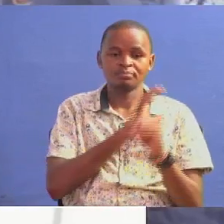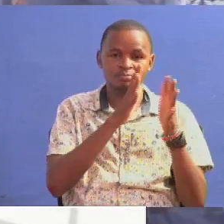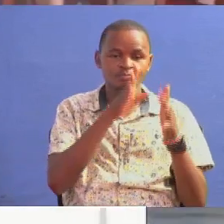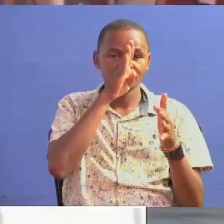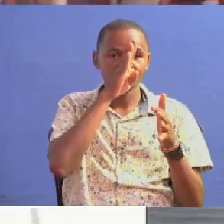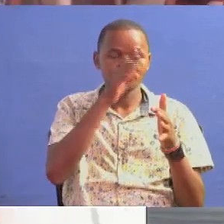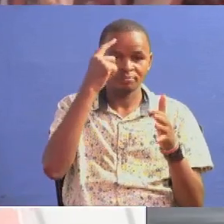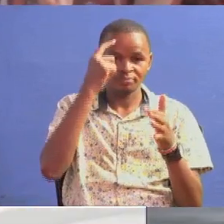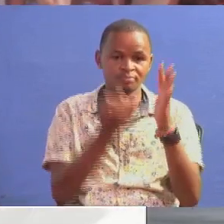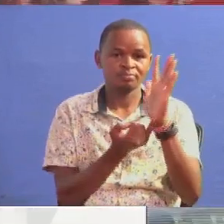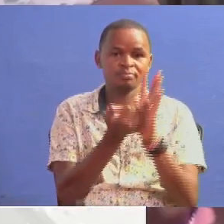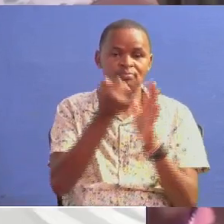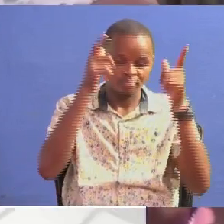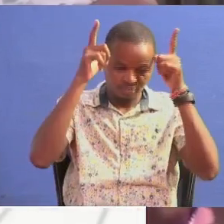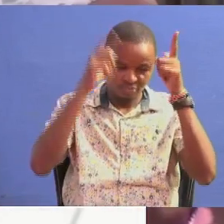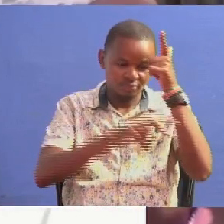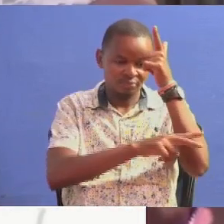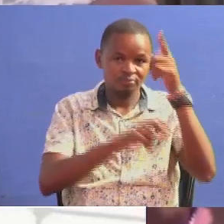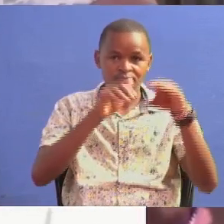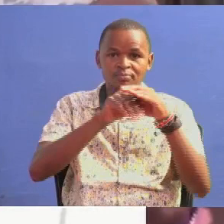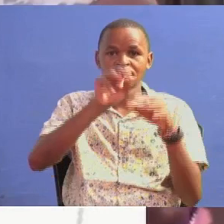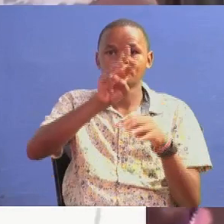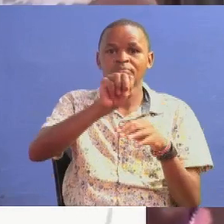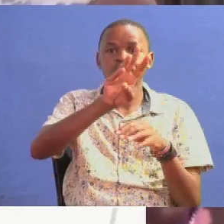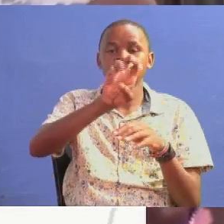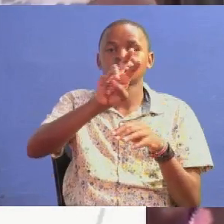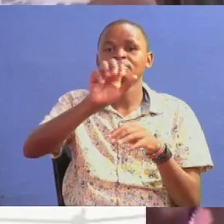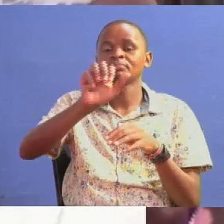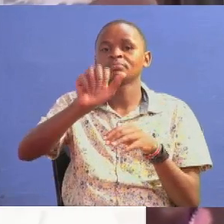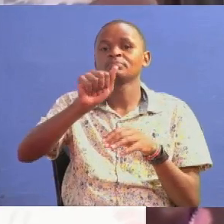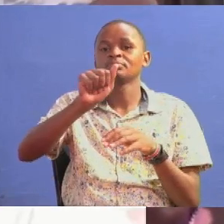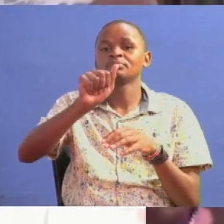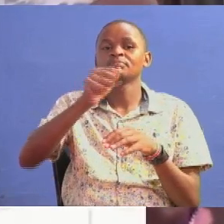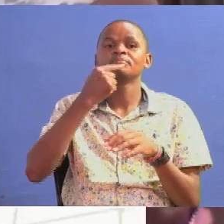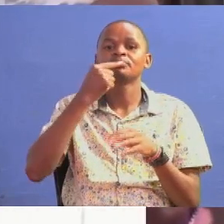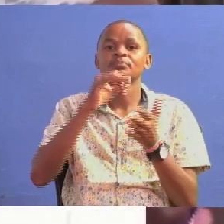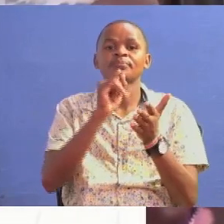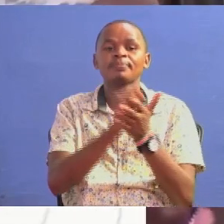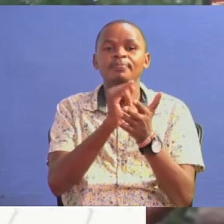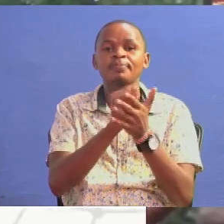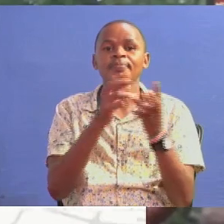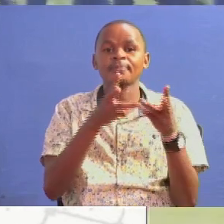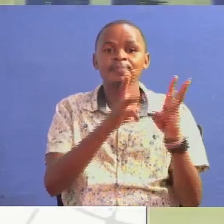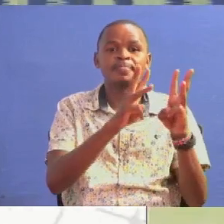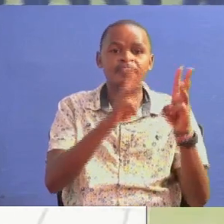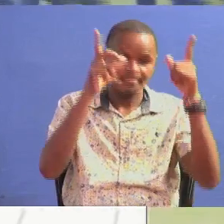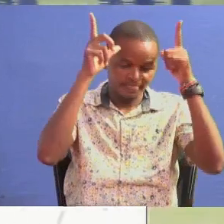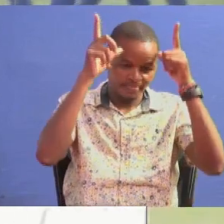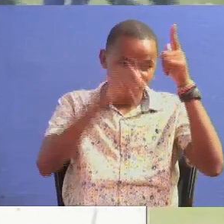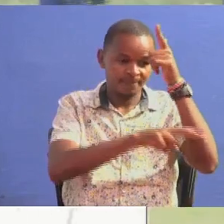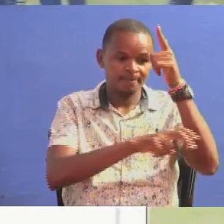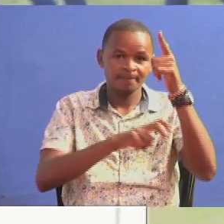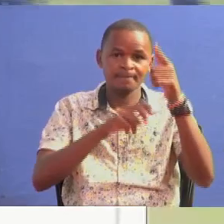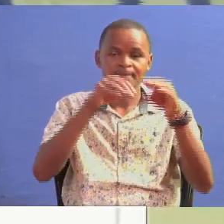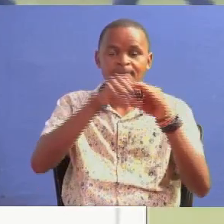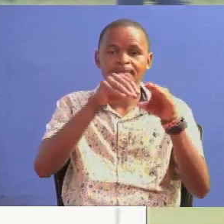Tobiko decried the rise of cattle theft cases in Mwea West and Mwea East sub-counties, stating that the manner in which the livestock are being stolen and